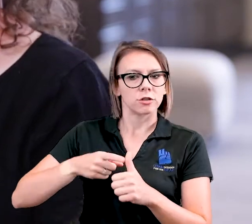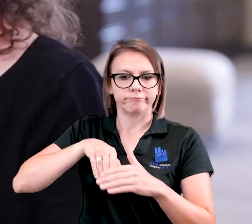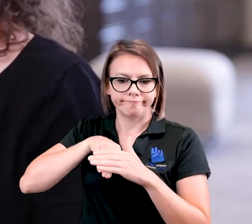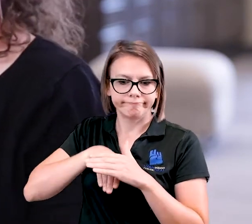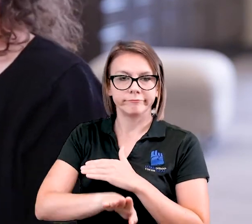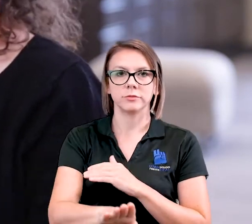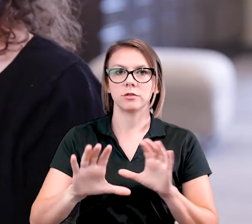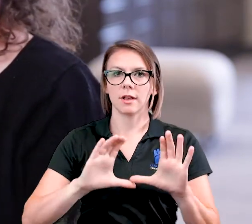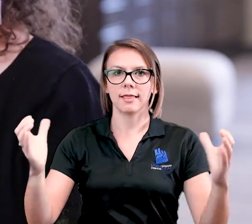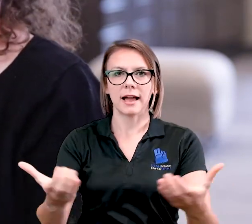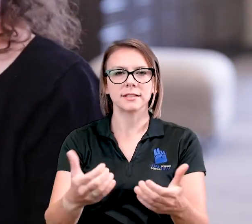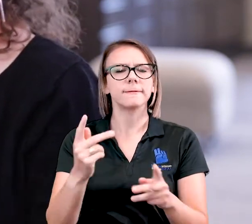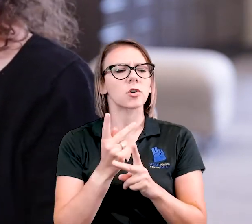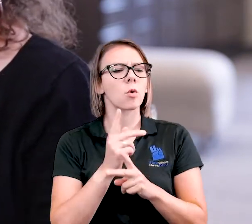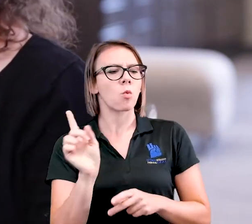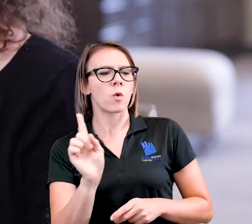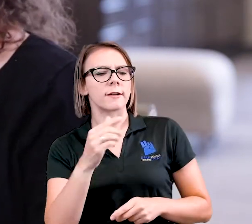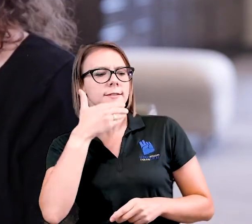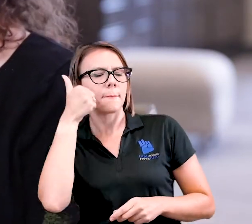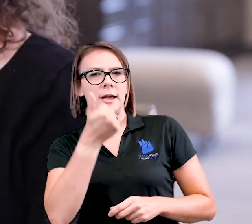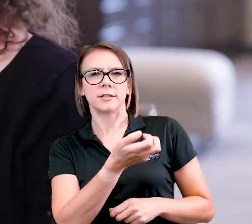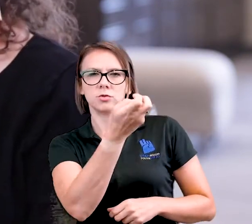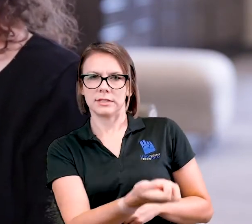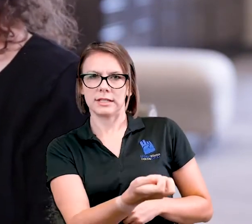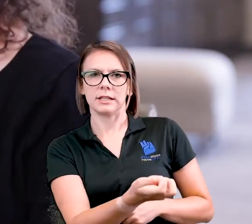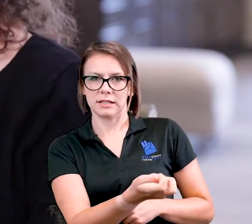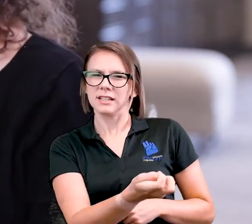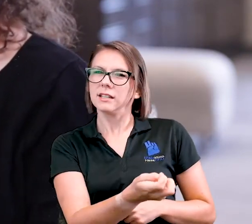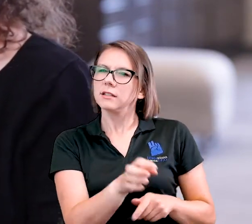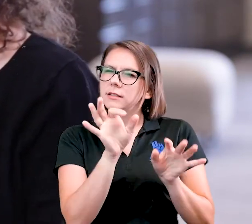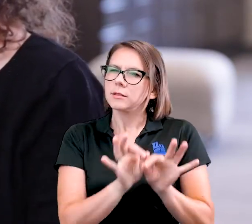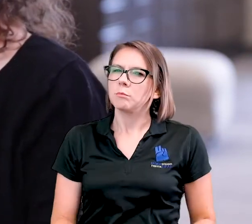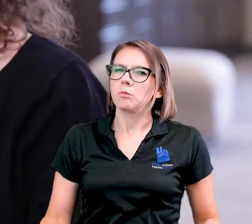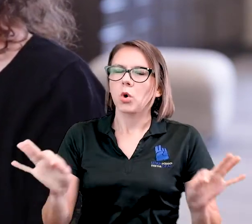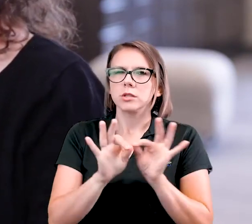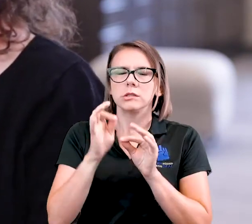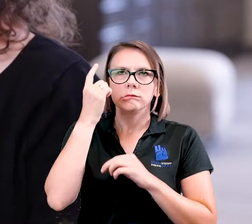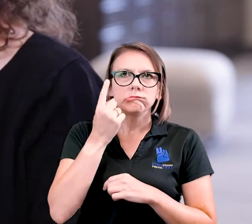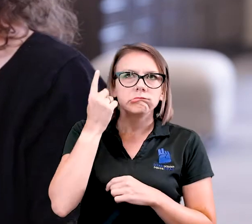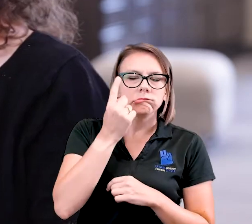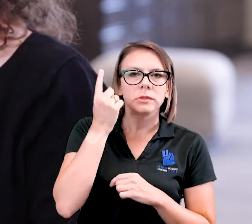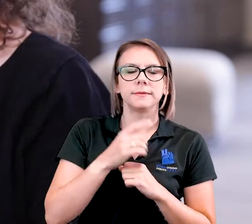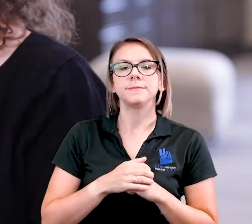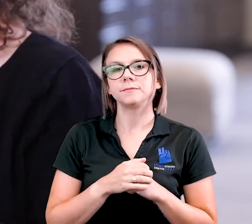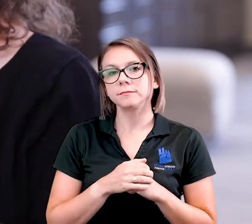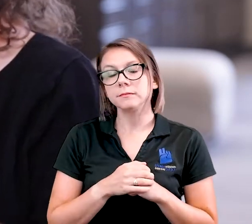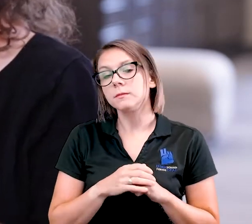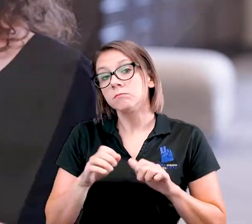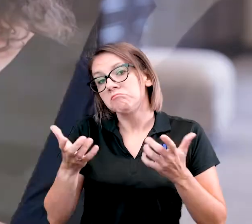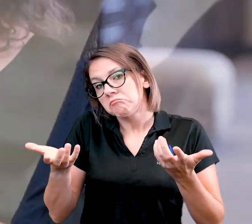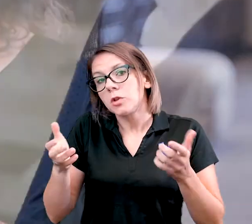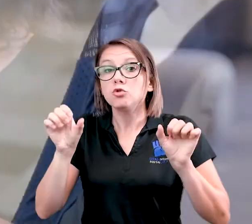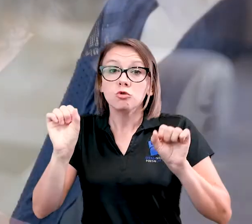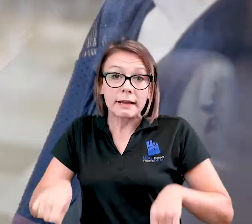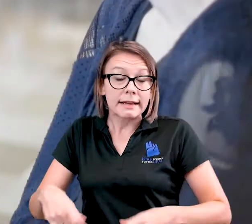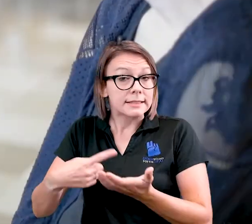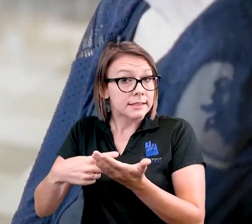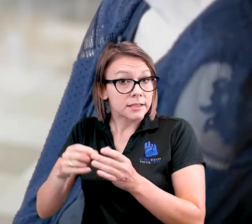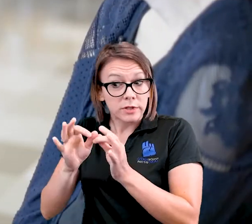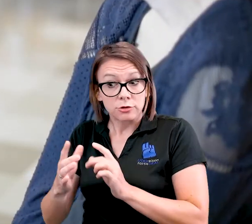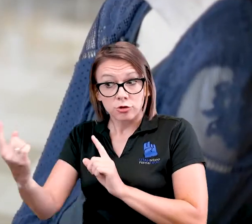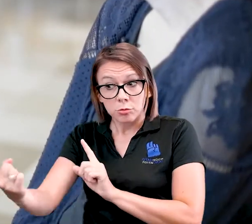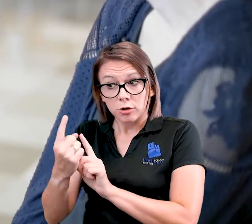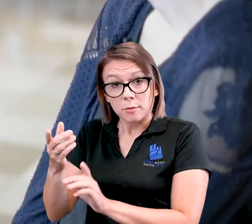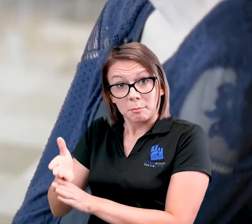about placement of where the student might be in your classroom would be an important thing to think about. And this is something that you can discuss